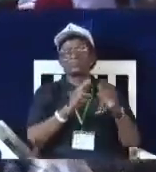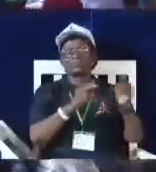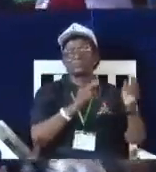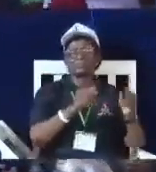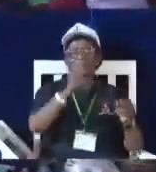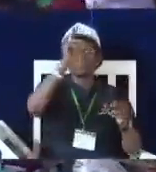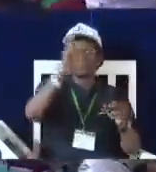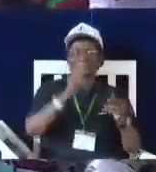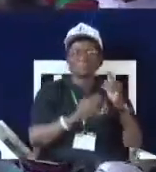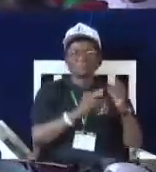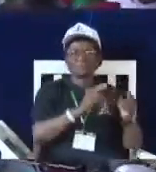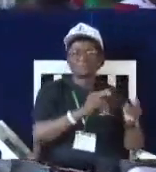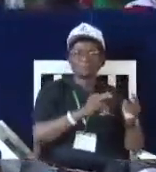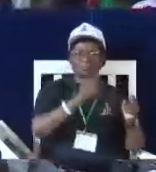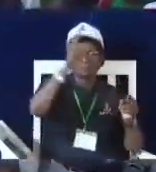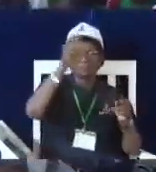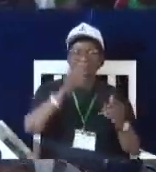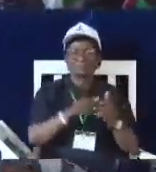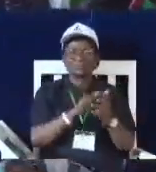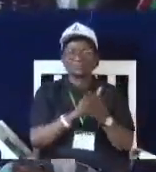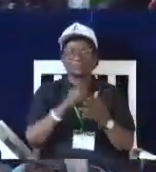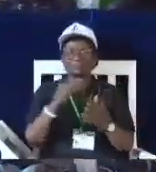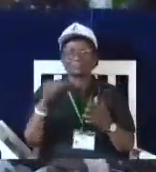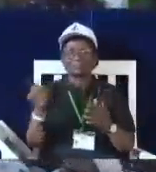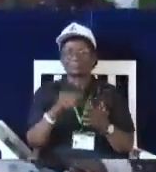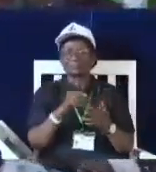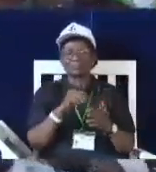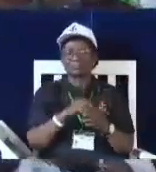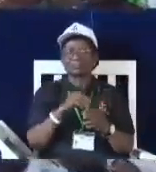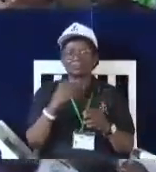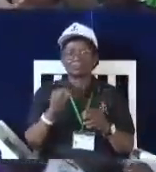Hurry up, those of you who are on the way.